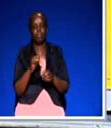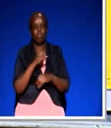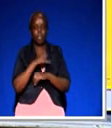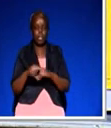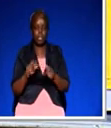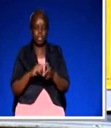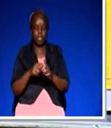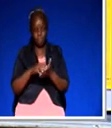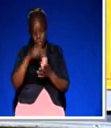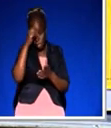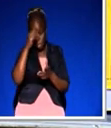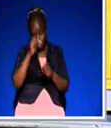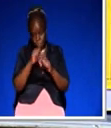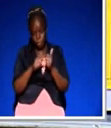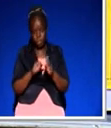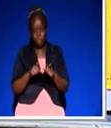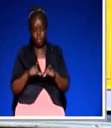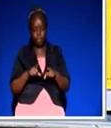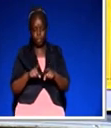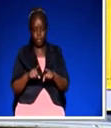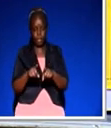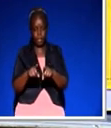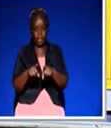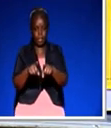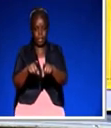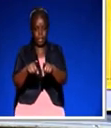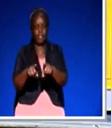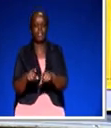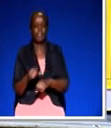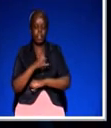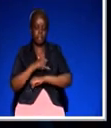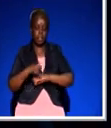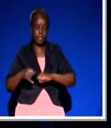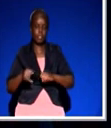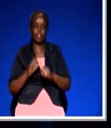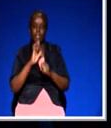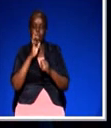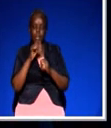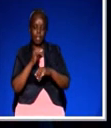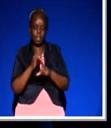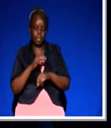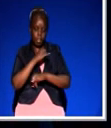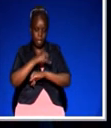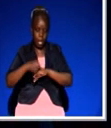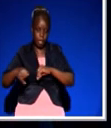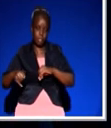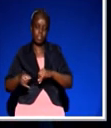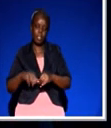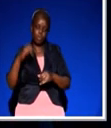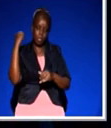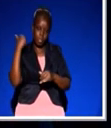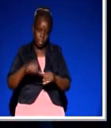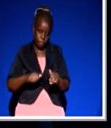lines. And we have said that parallel lines are lines that shall never